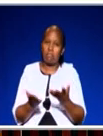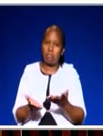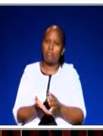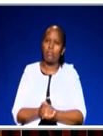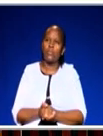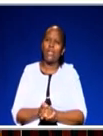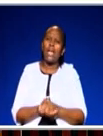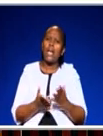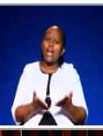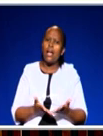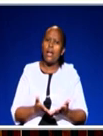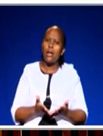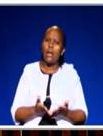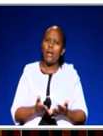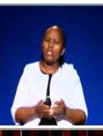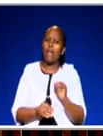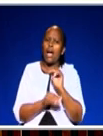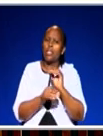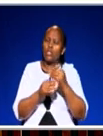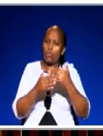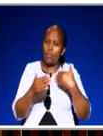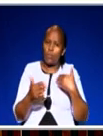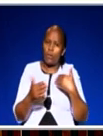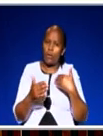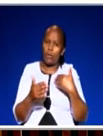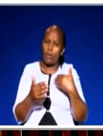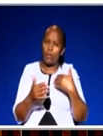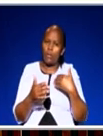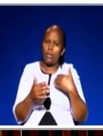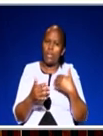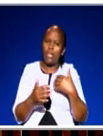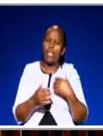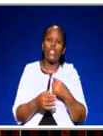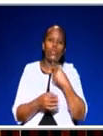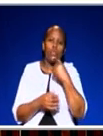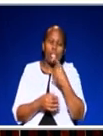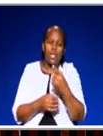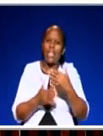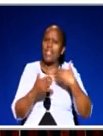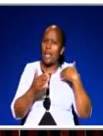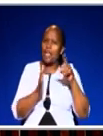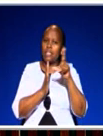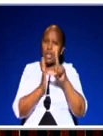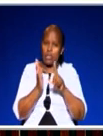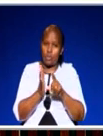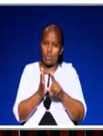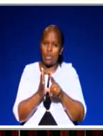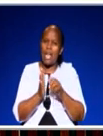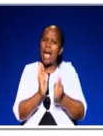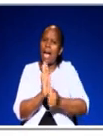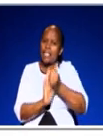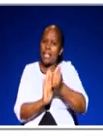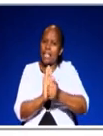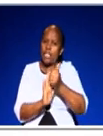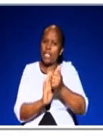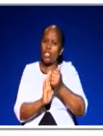So, as we had, I had asked you before, and you stated it in the last lesson, acceleration